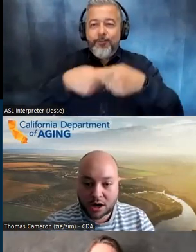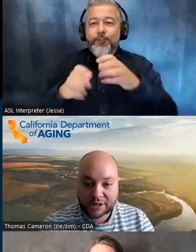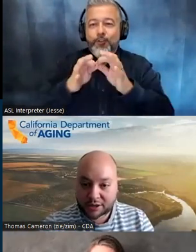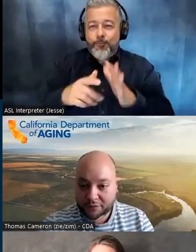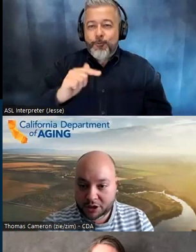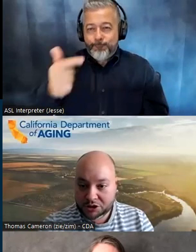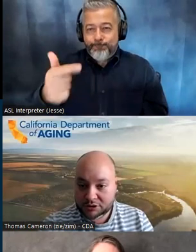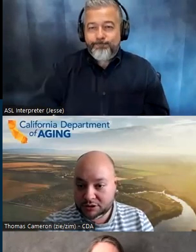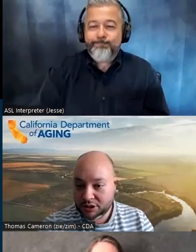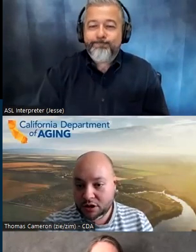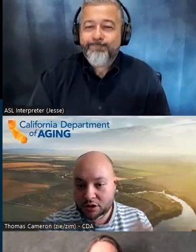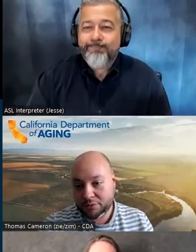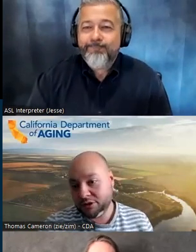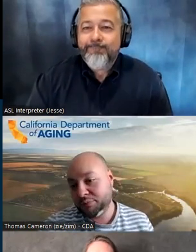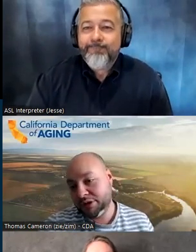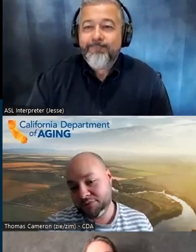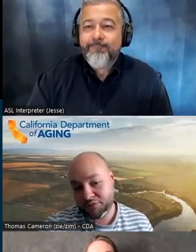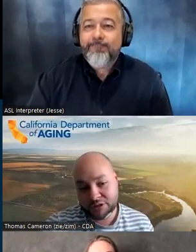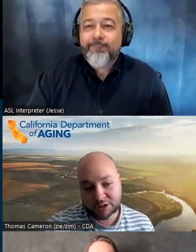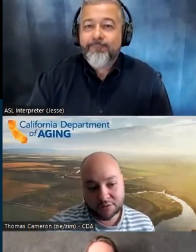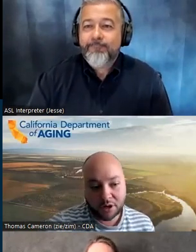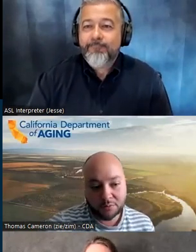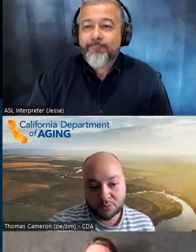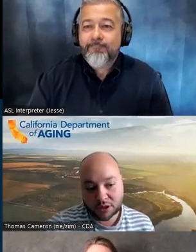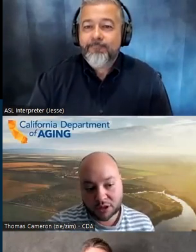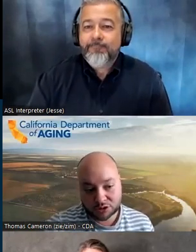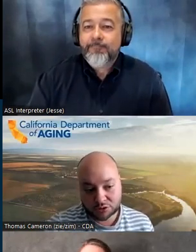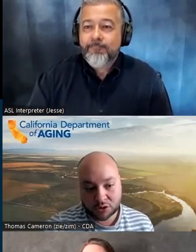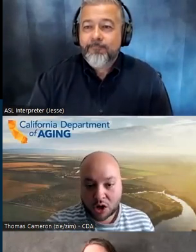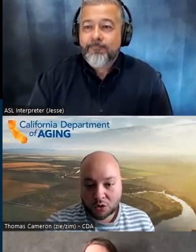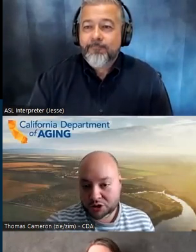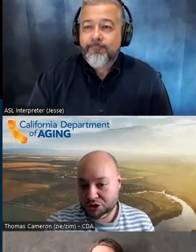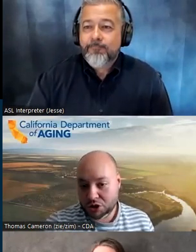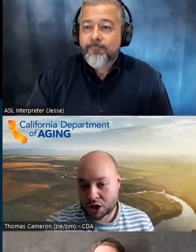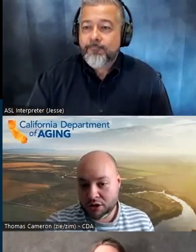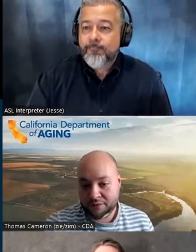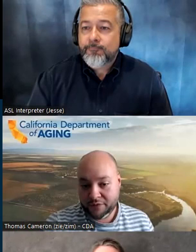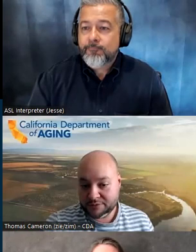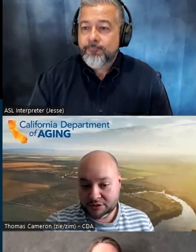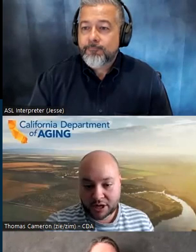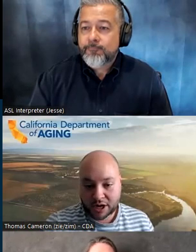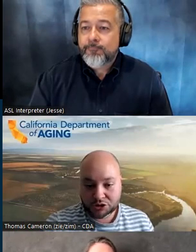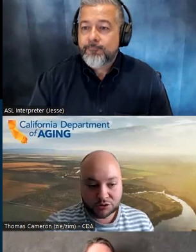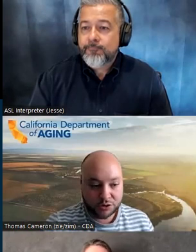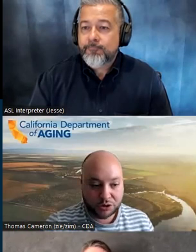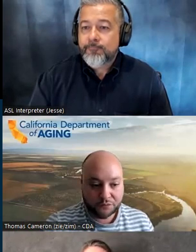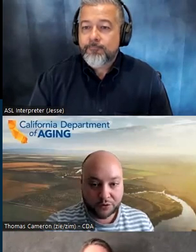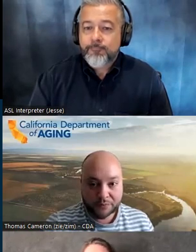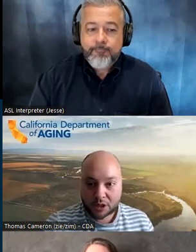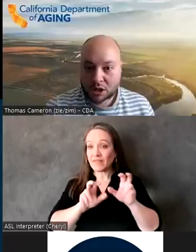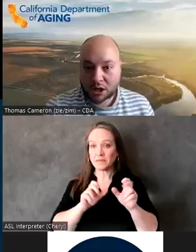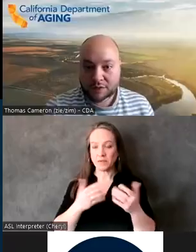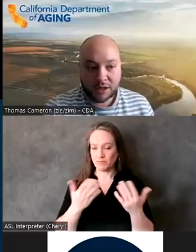My contact information is listed here. Please feel free to email me with any additional questions on the investments that I just went